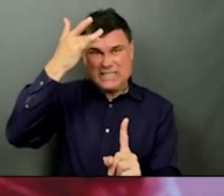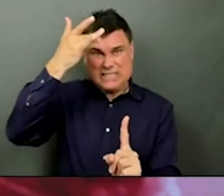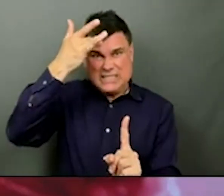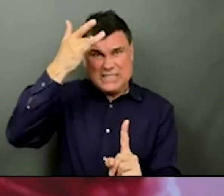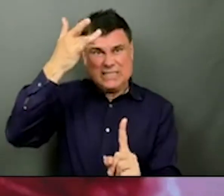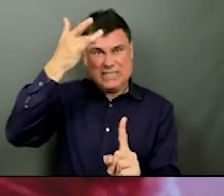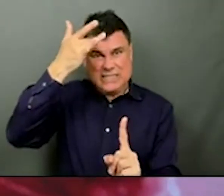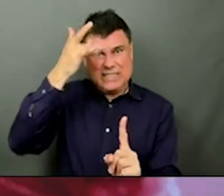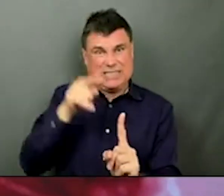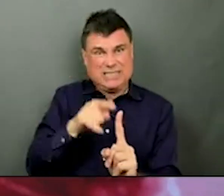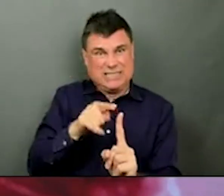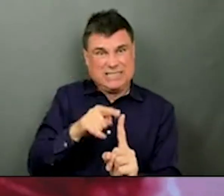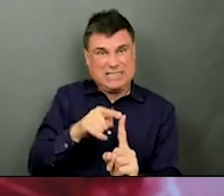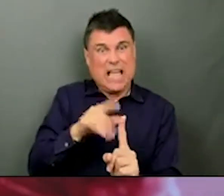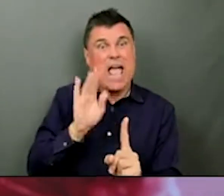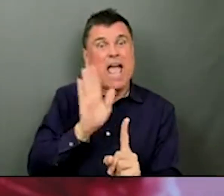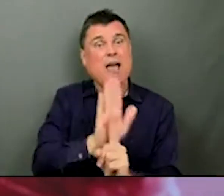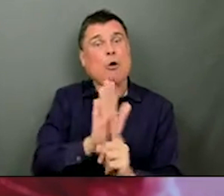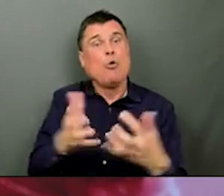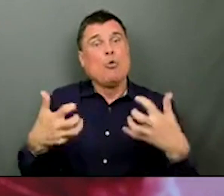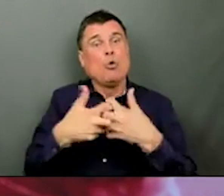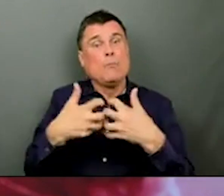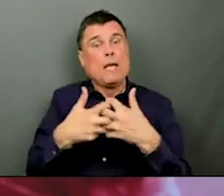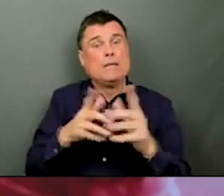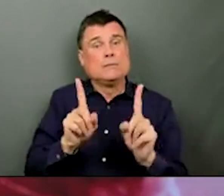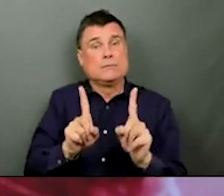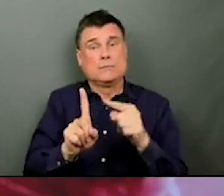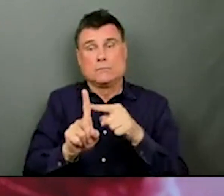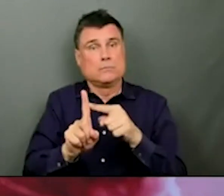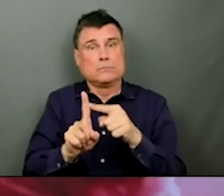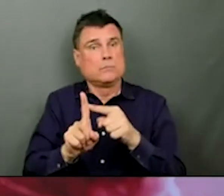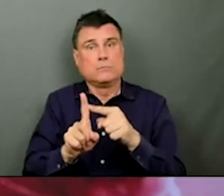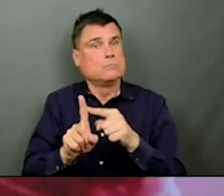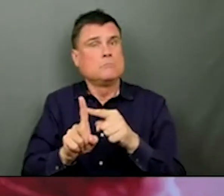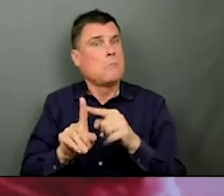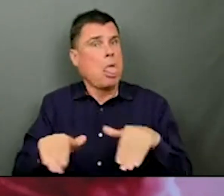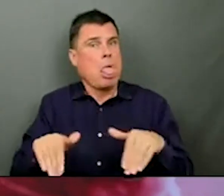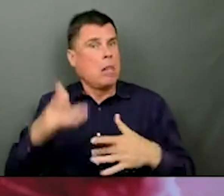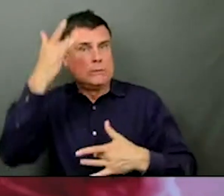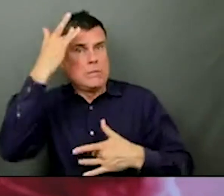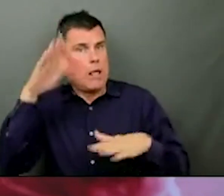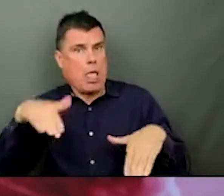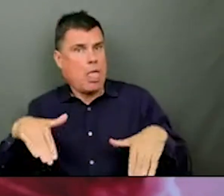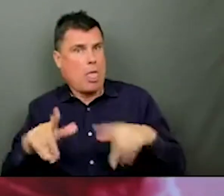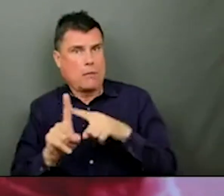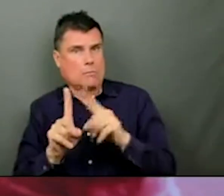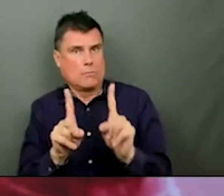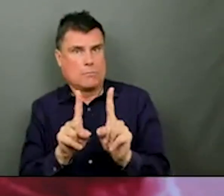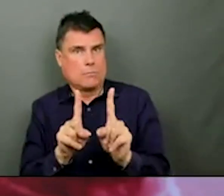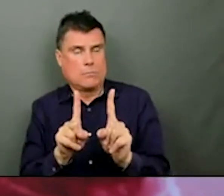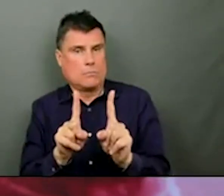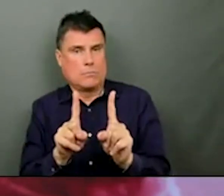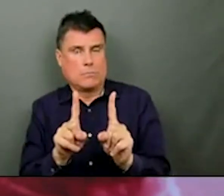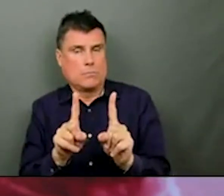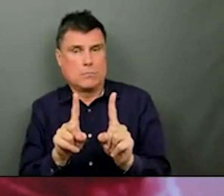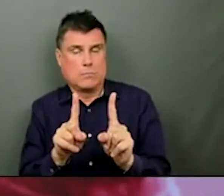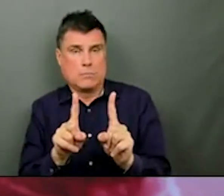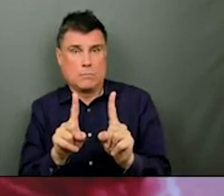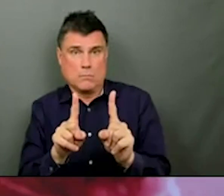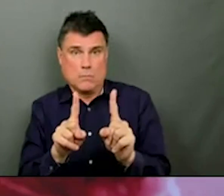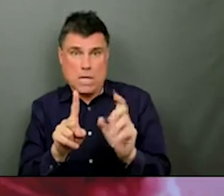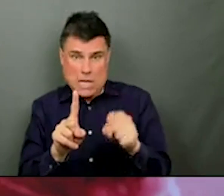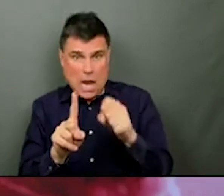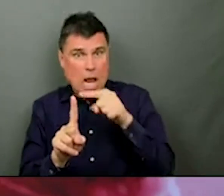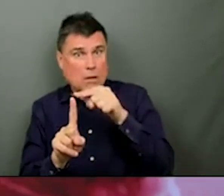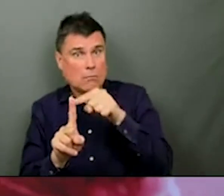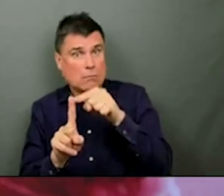their roommate or someone who lives in their house is not showing symptoms, can that person in the house